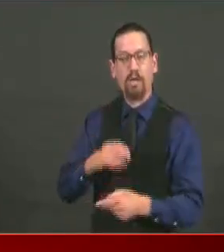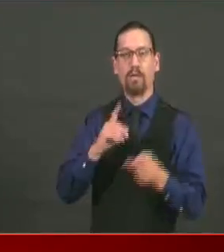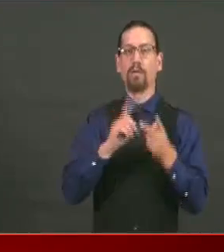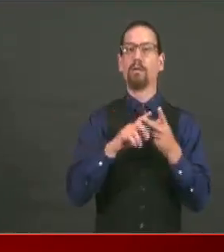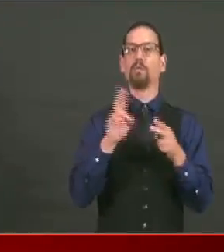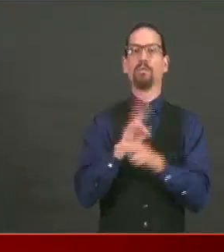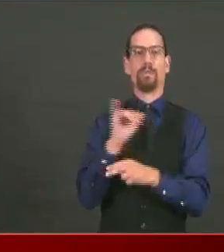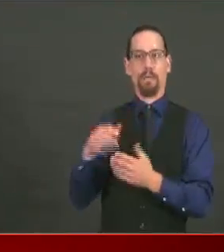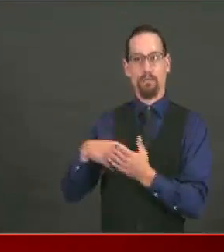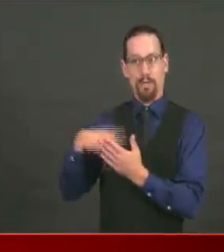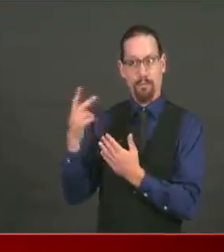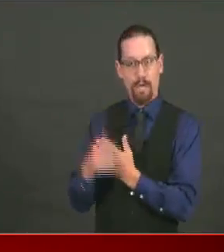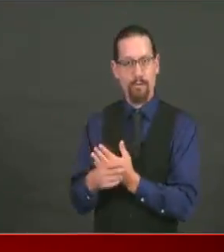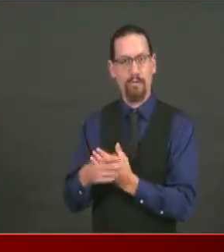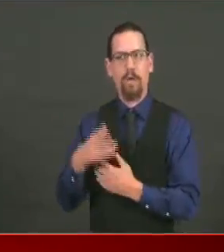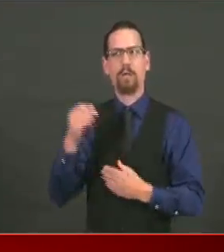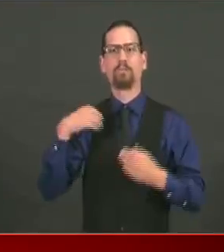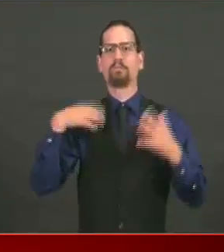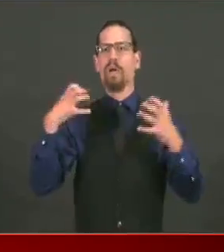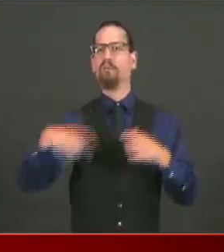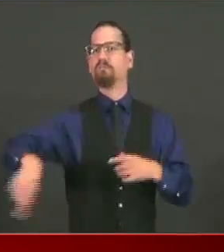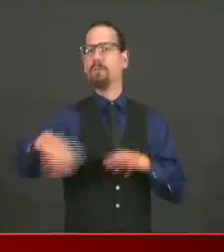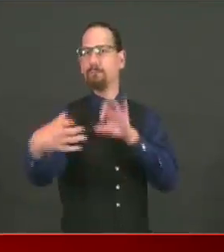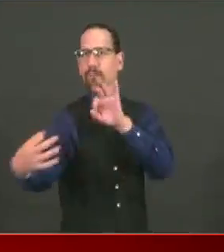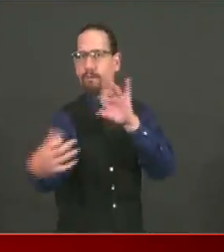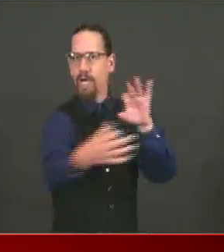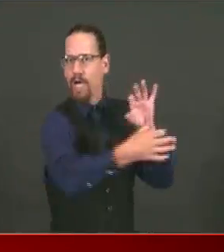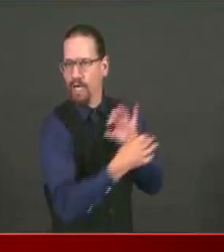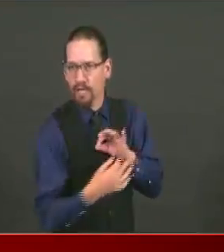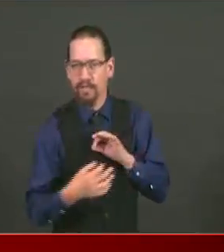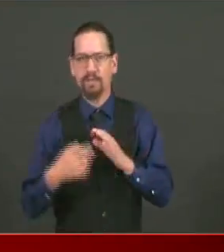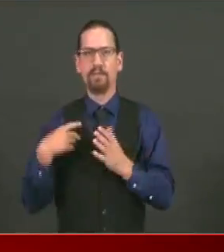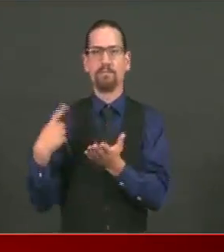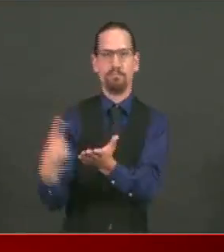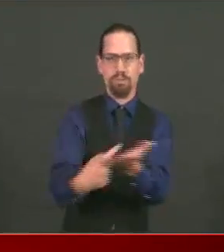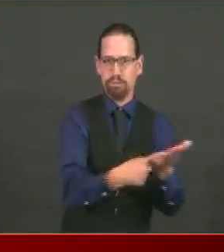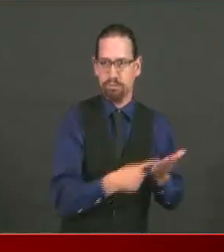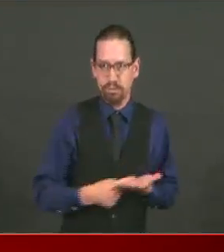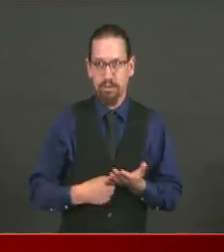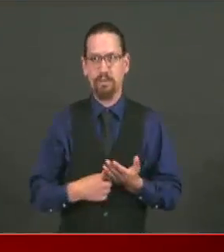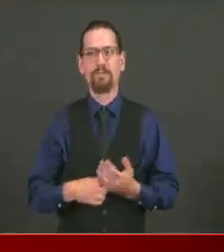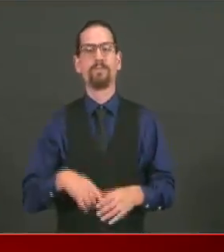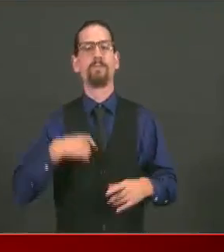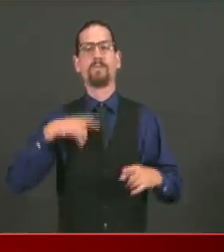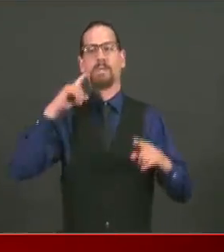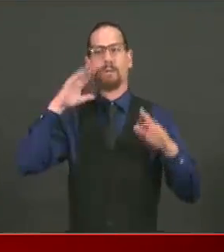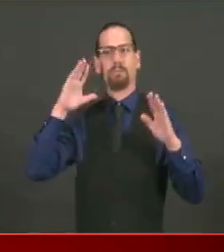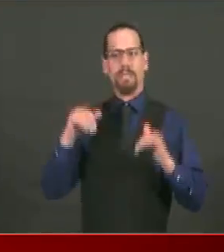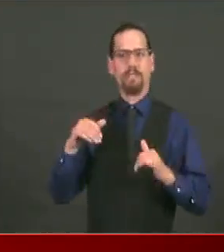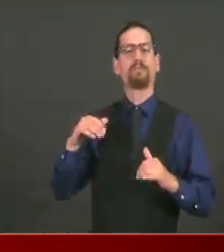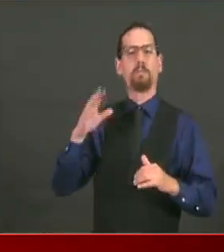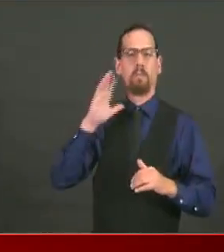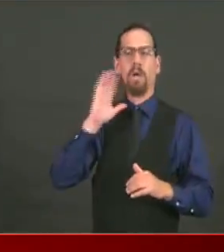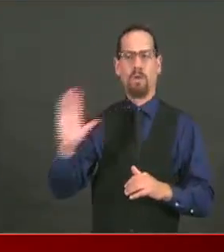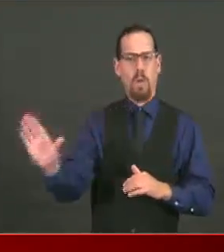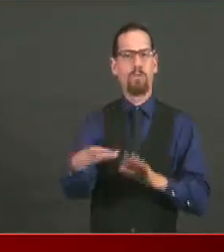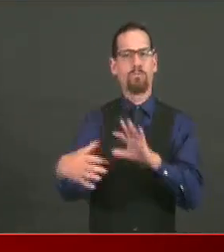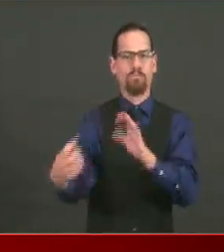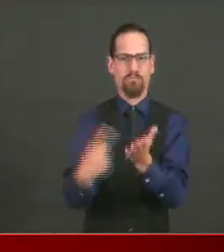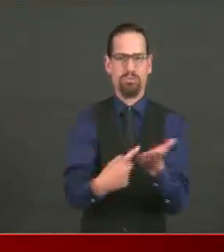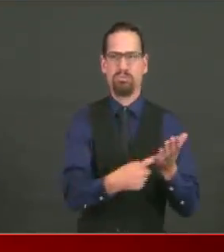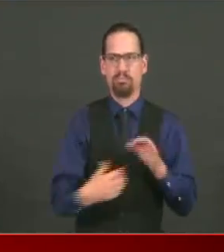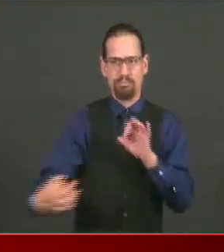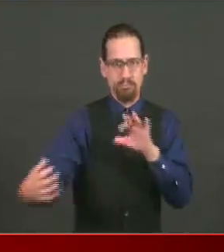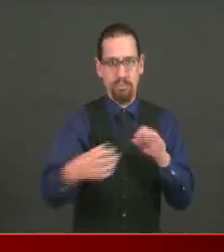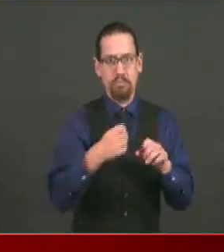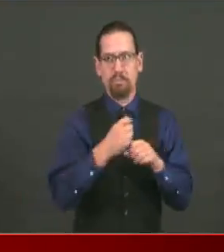feedback. Thank you. We can keep the lights on. We can keep going. And also I expect we're going to hear feedback around, could you make it a little easier? Could